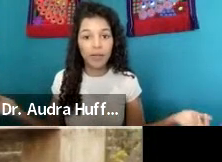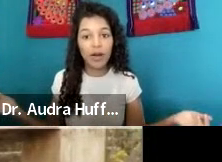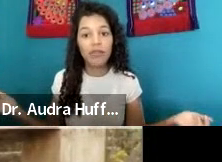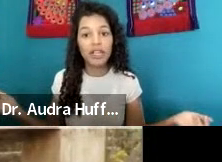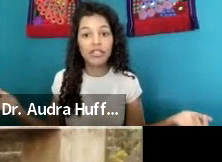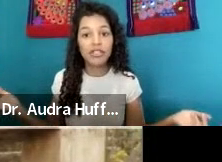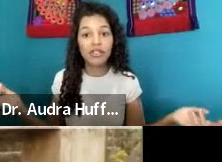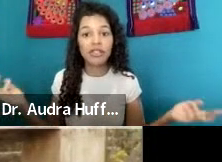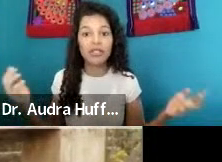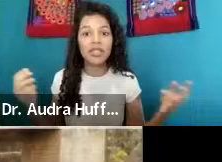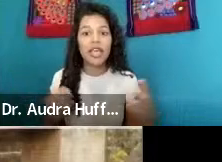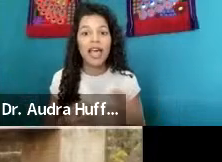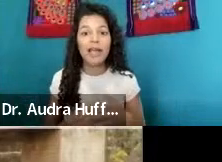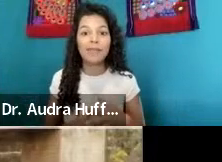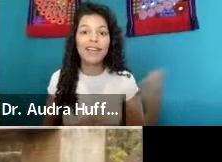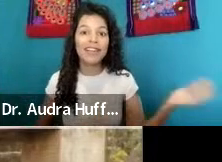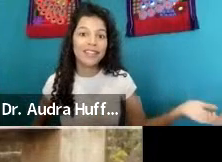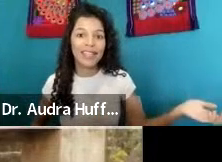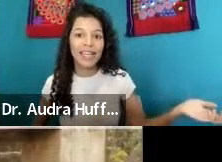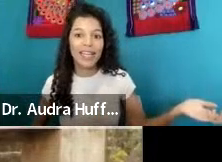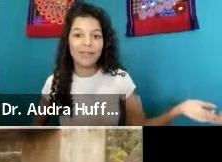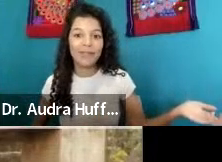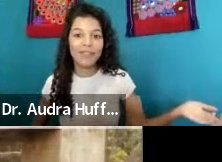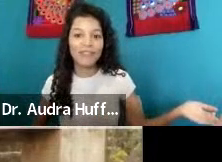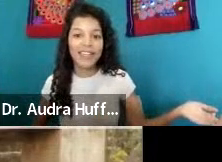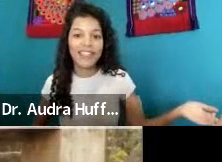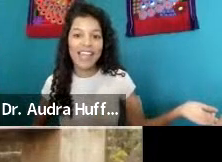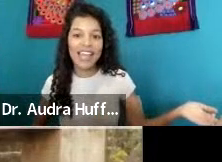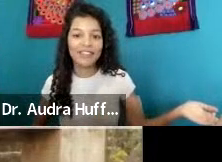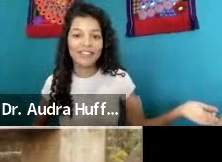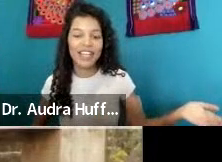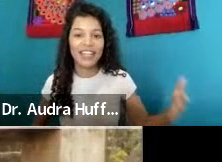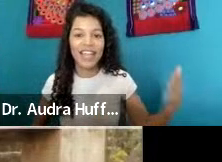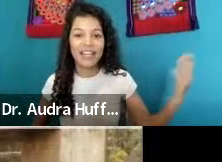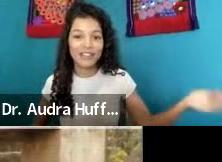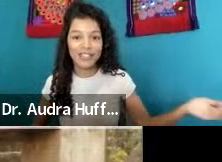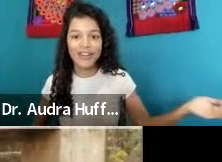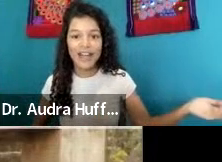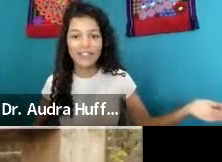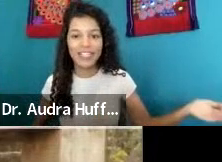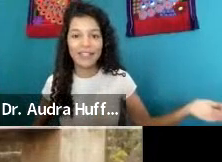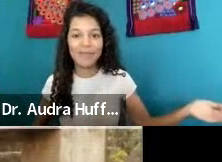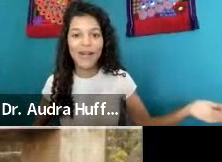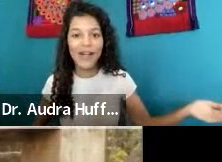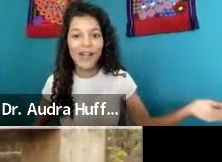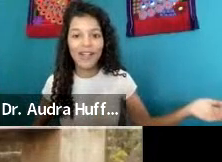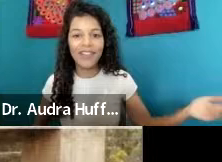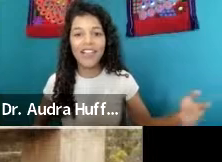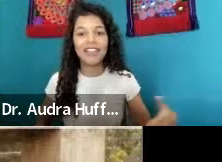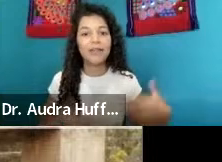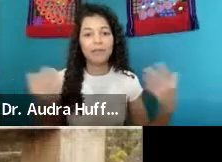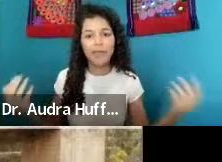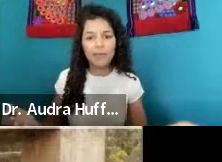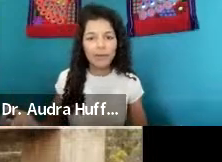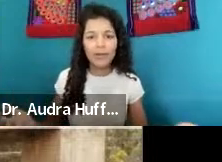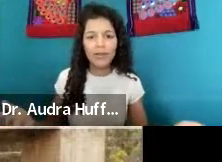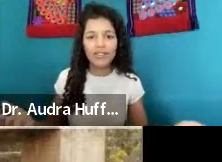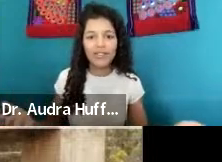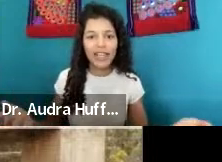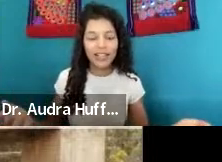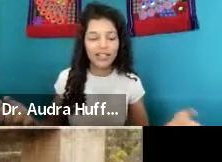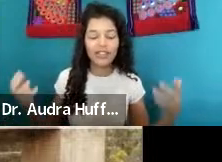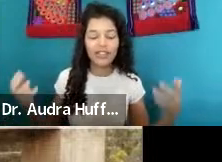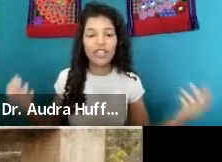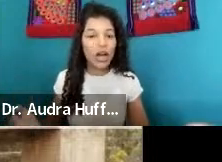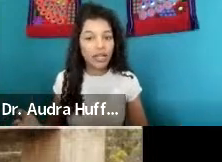some other park rangers. And because I befriended the head of National Geographic in Nepal,